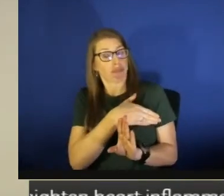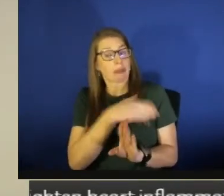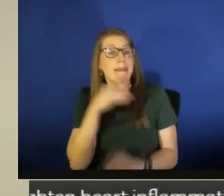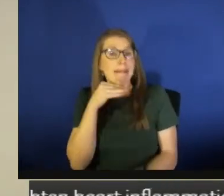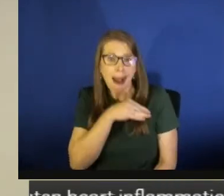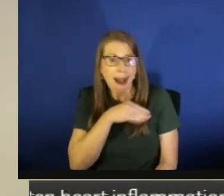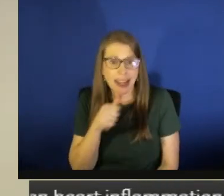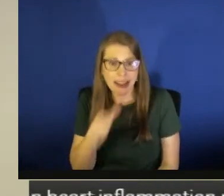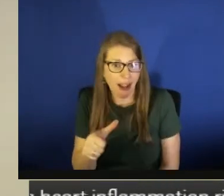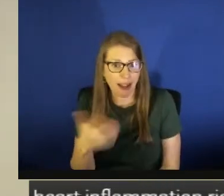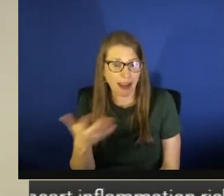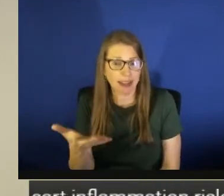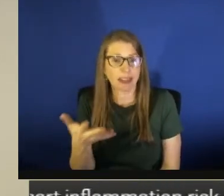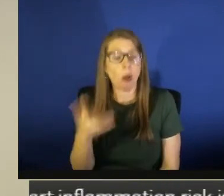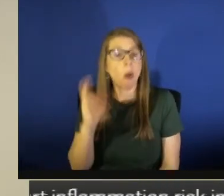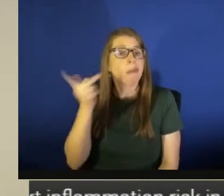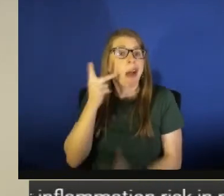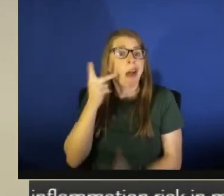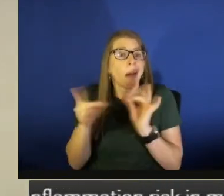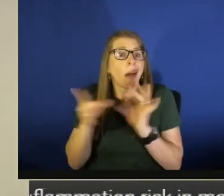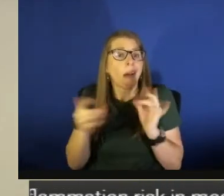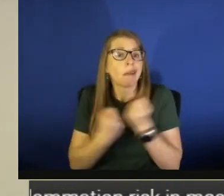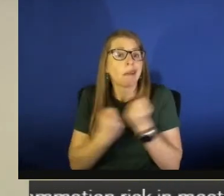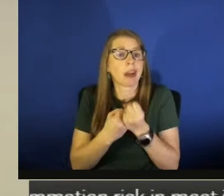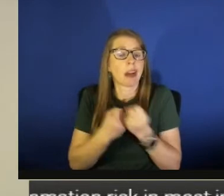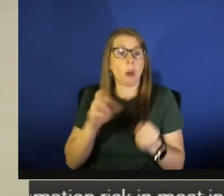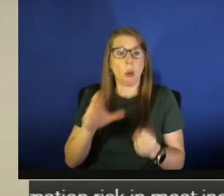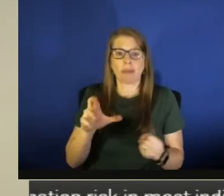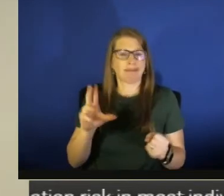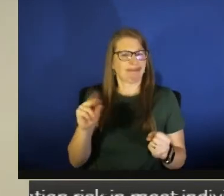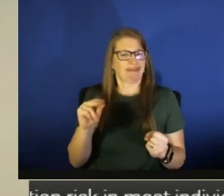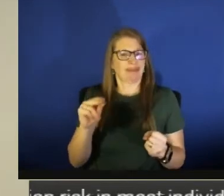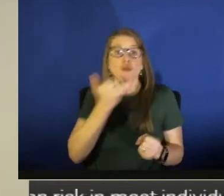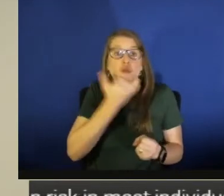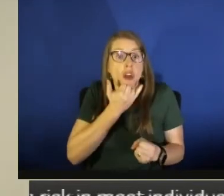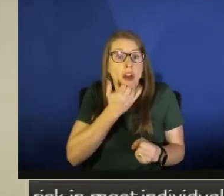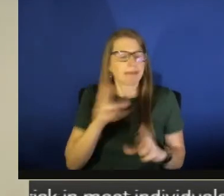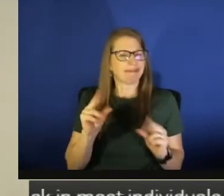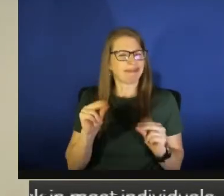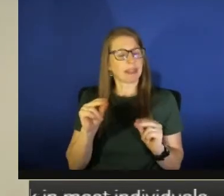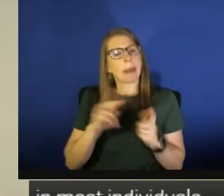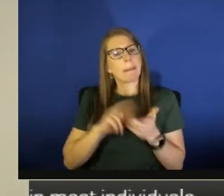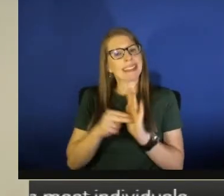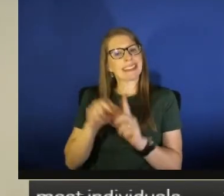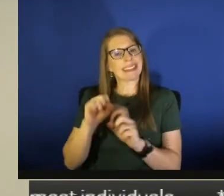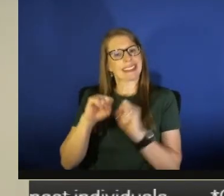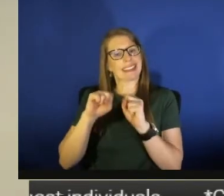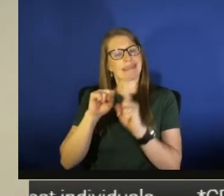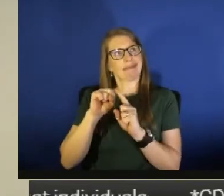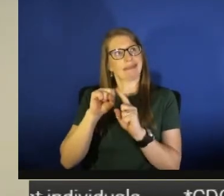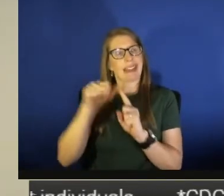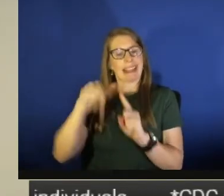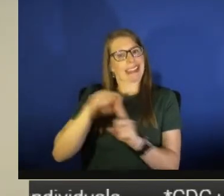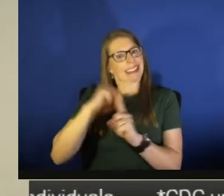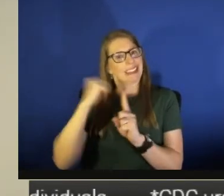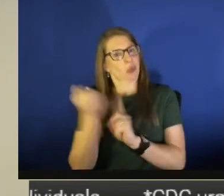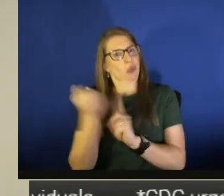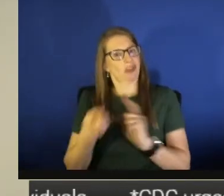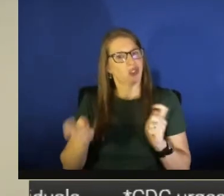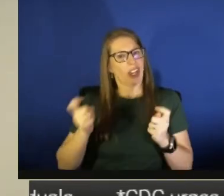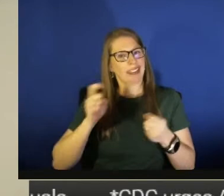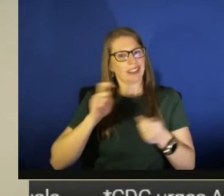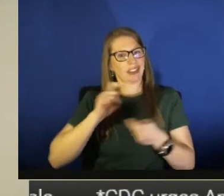lie or a political statement or wrong. It just means that this is an evolving situation. And I think it's